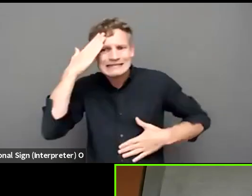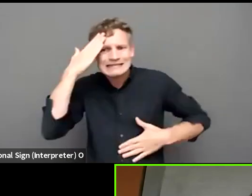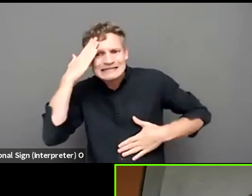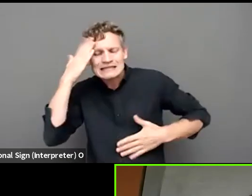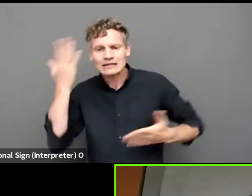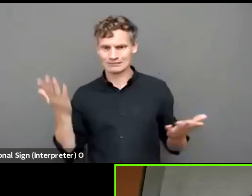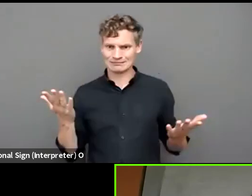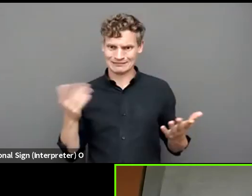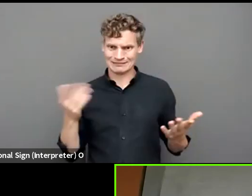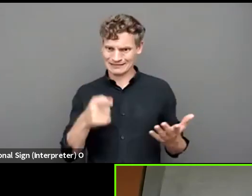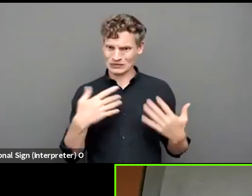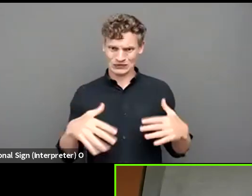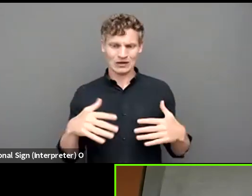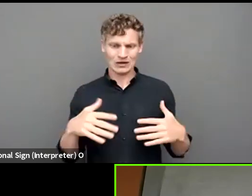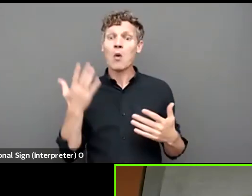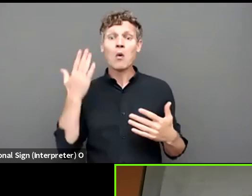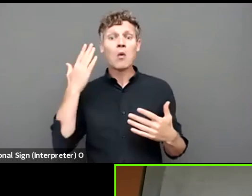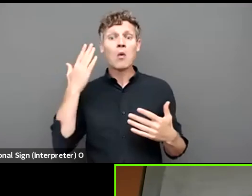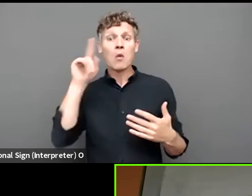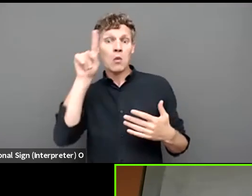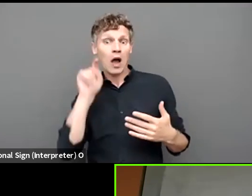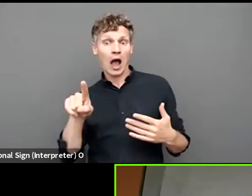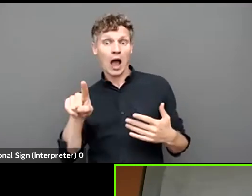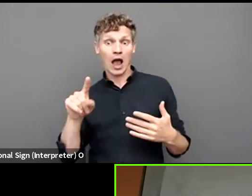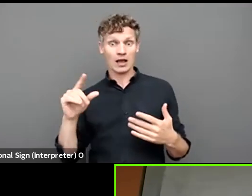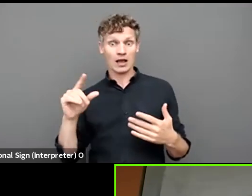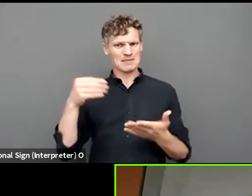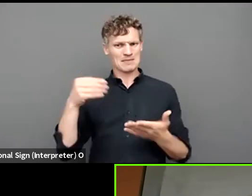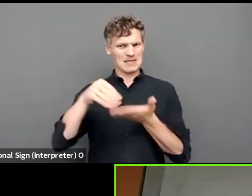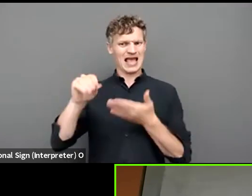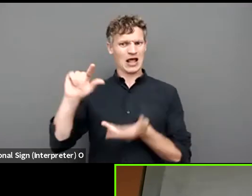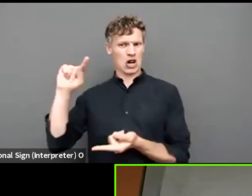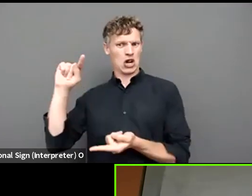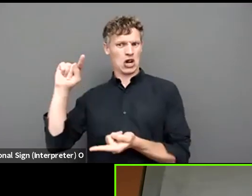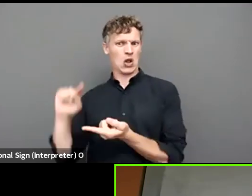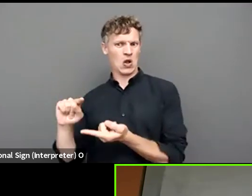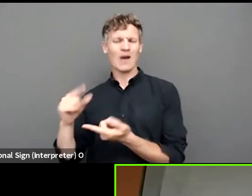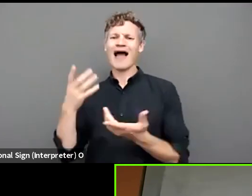careers are lower paid is because there is a collectivism in it, that